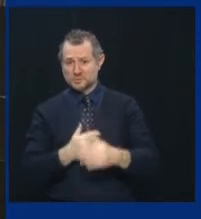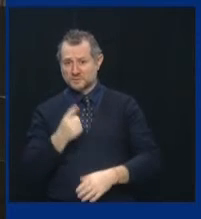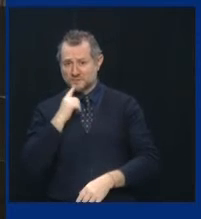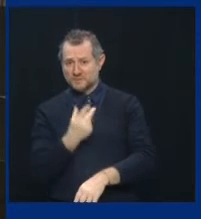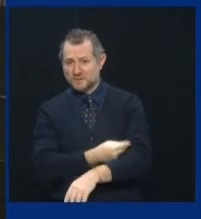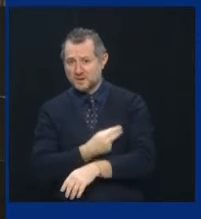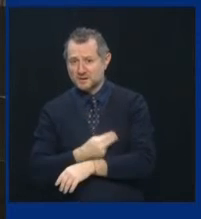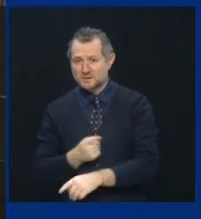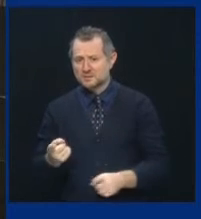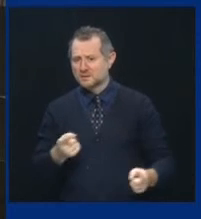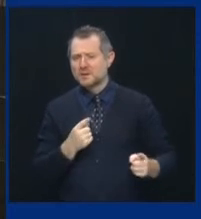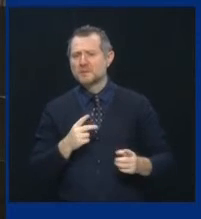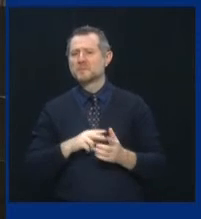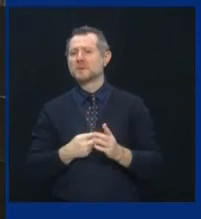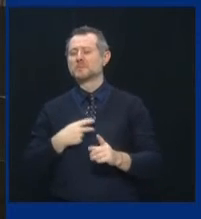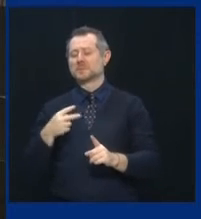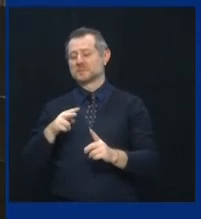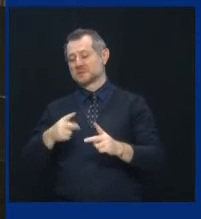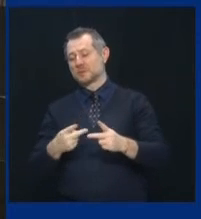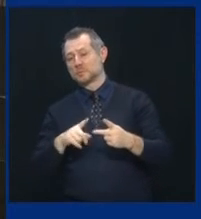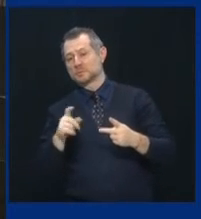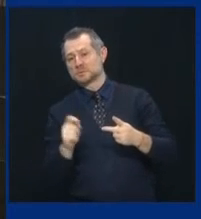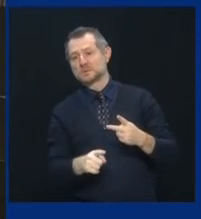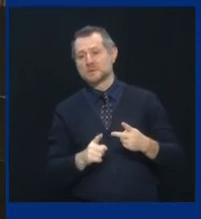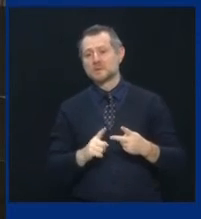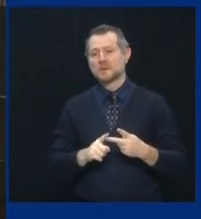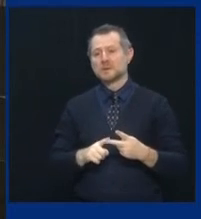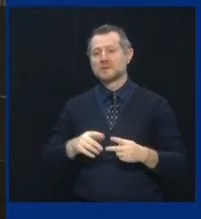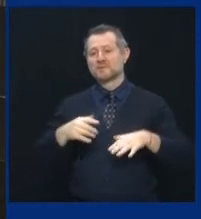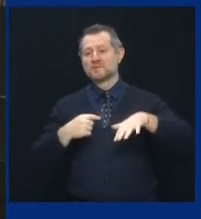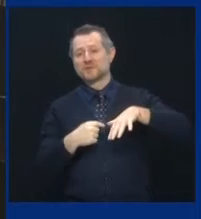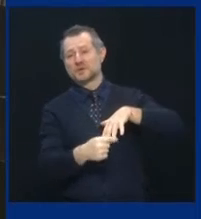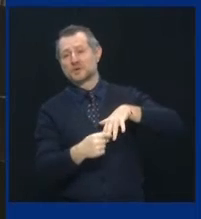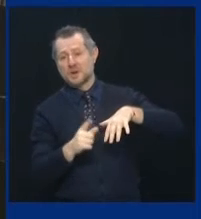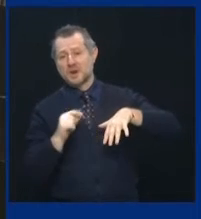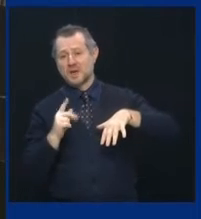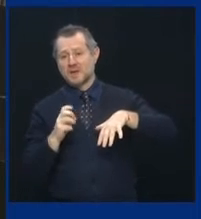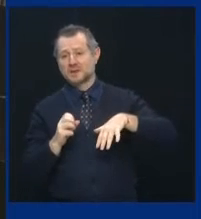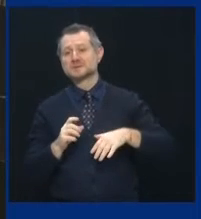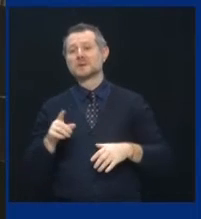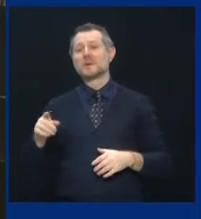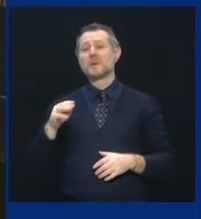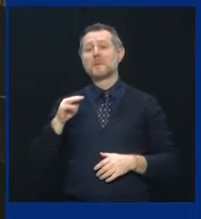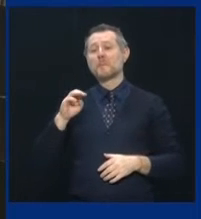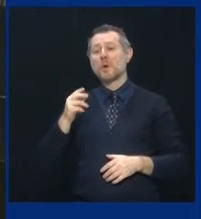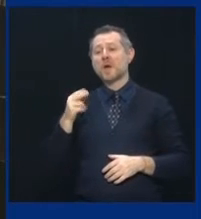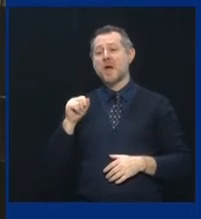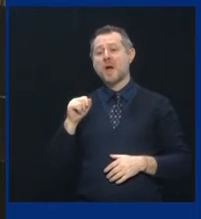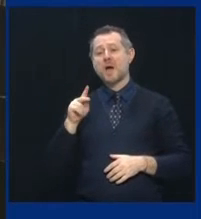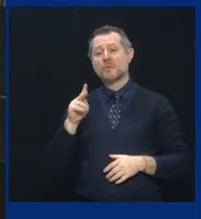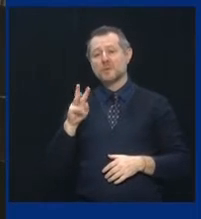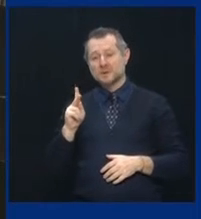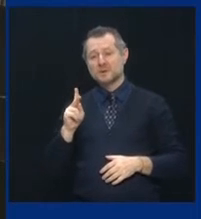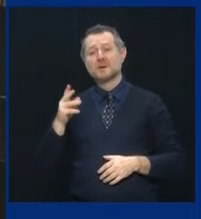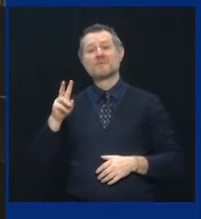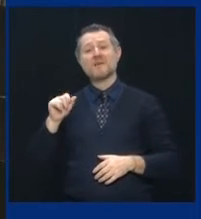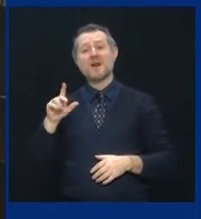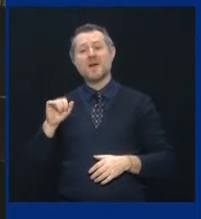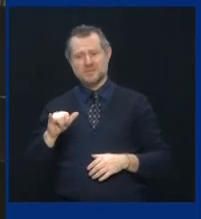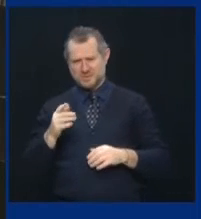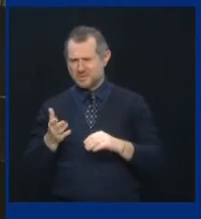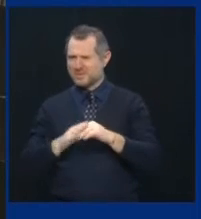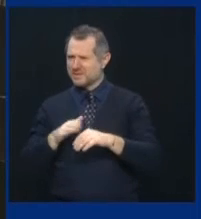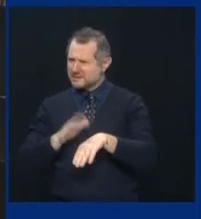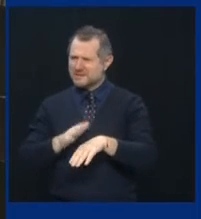then my second question is about the Finger Lakes and the Mohawk Valley. You're telling them to take extra precautions, but why aren't you imposing